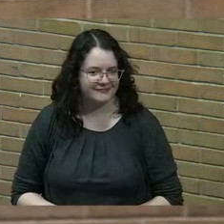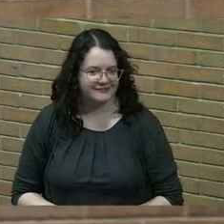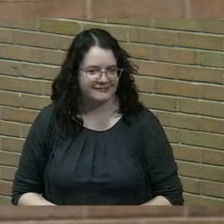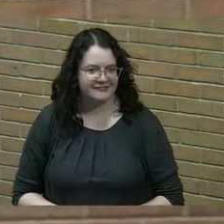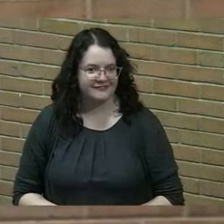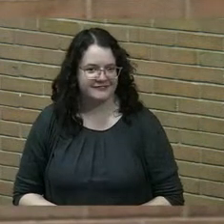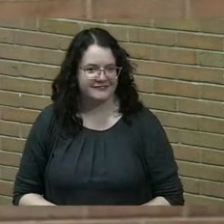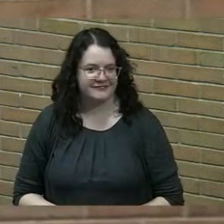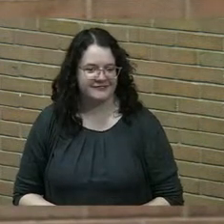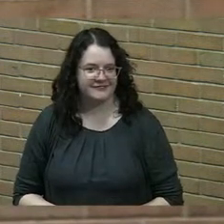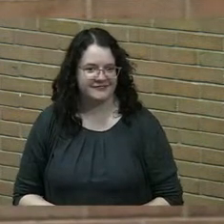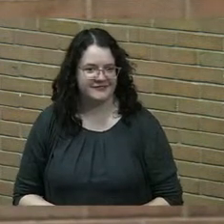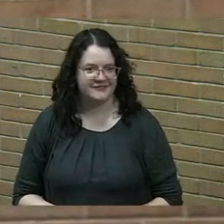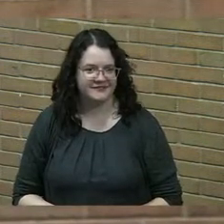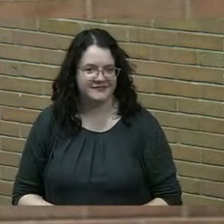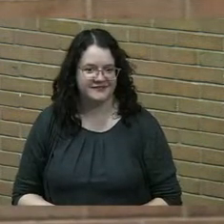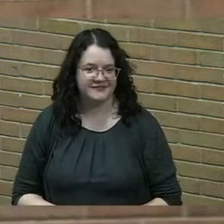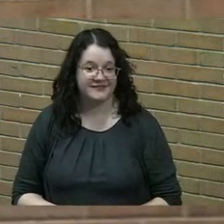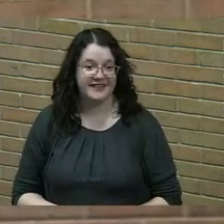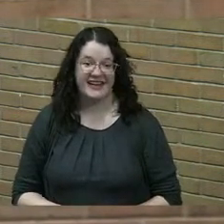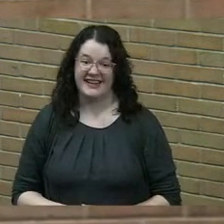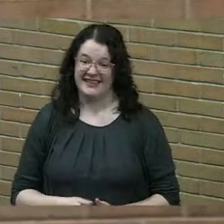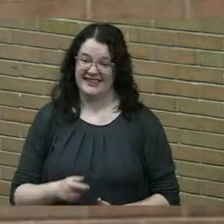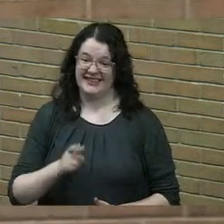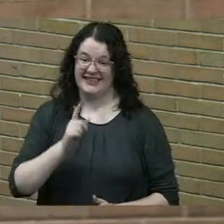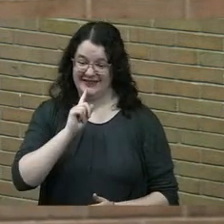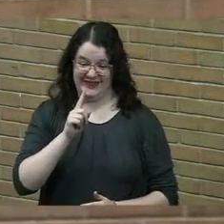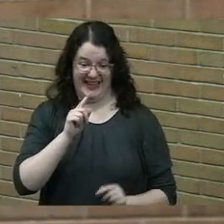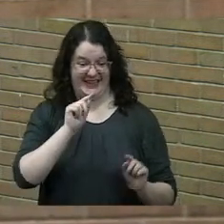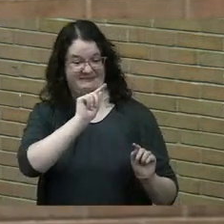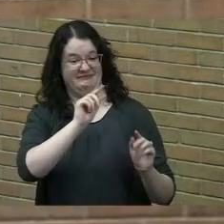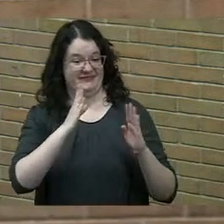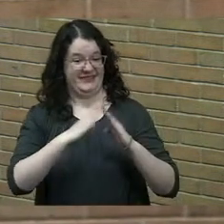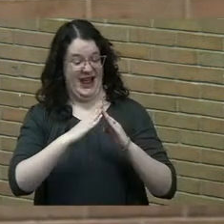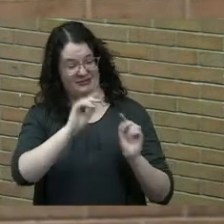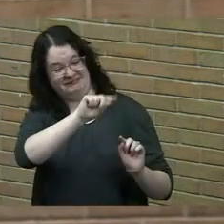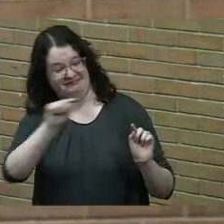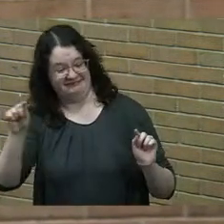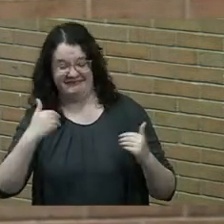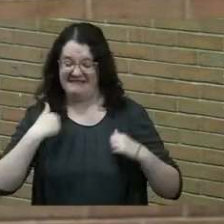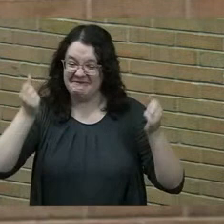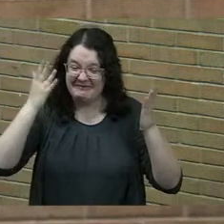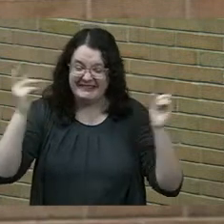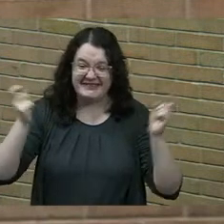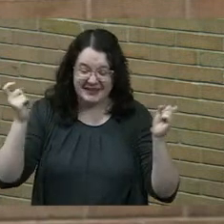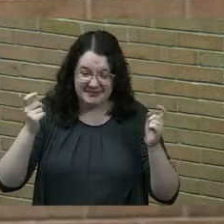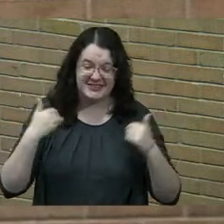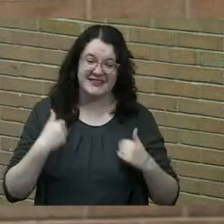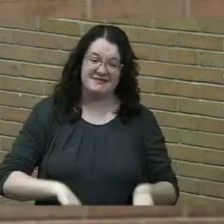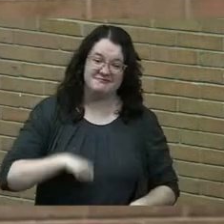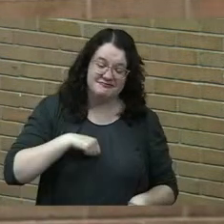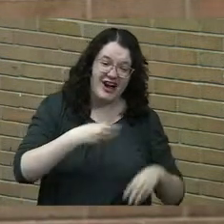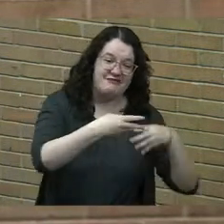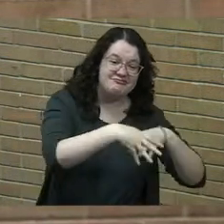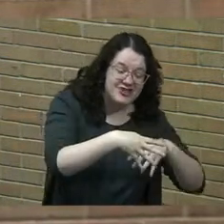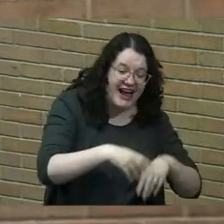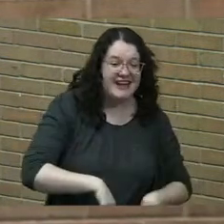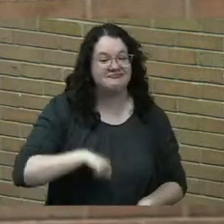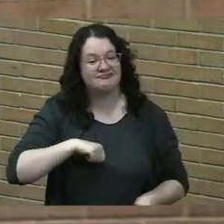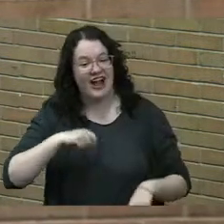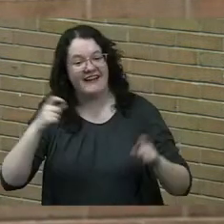hold celebrations really across town, highlighted by the Pride Parade, the Pride Festival, and the